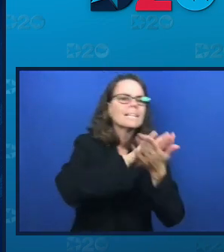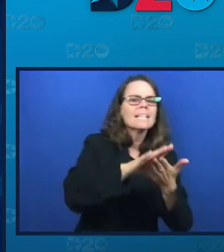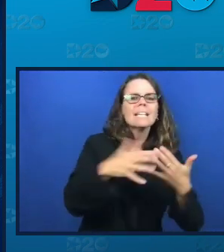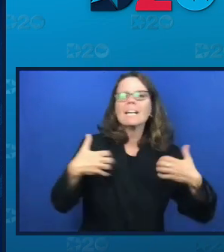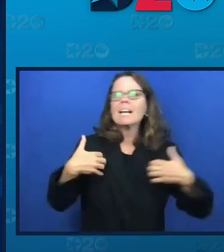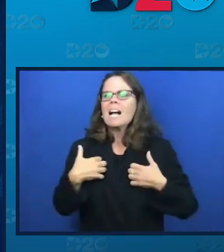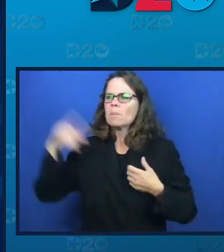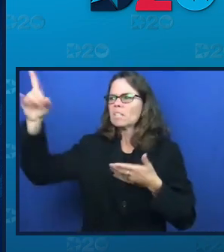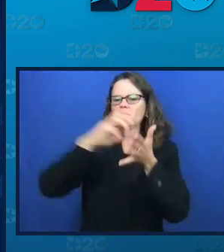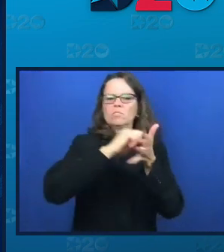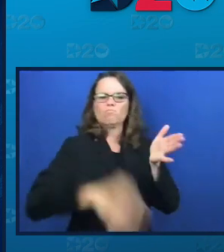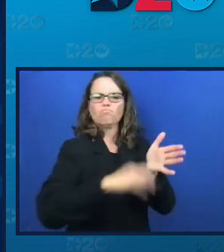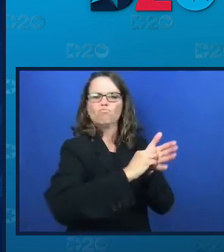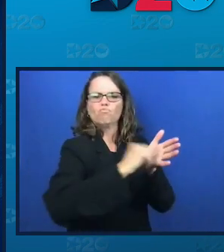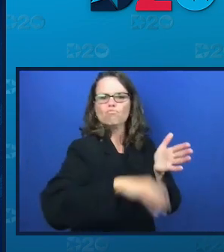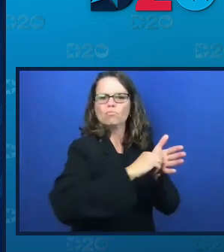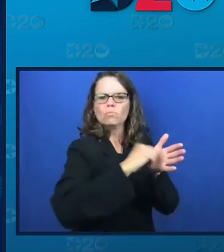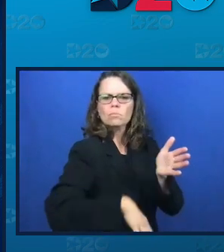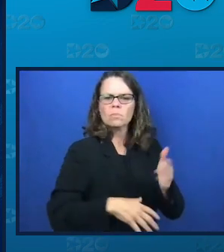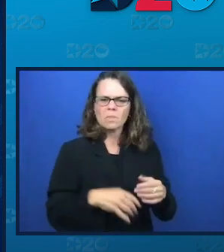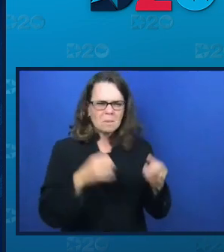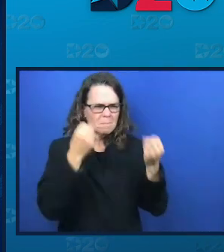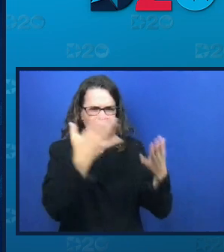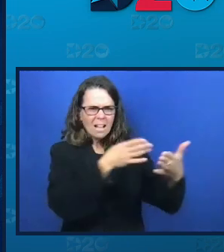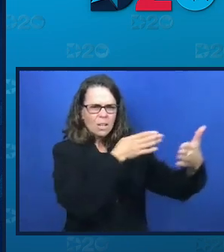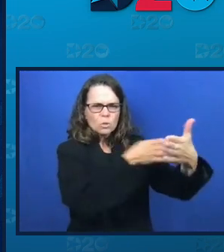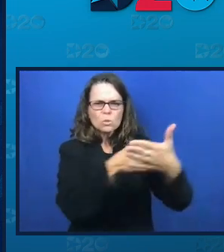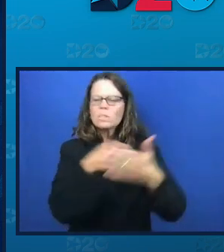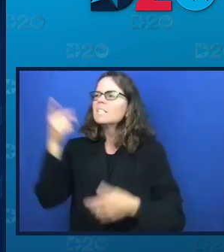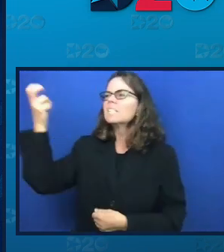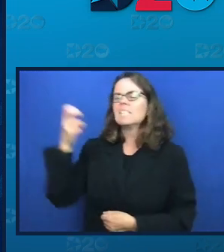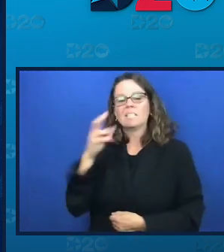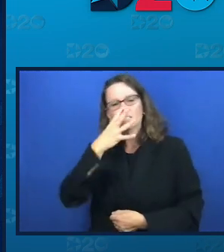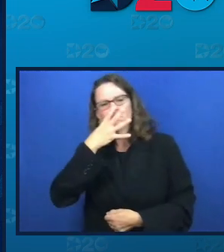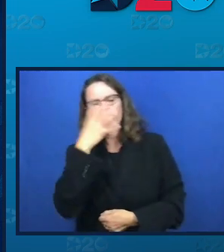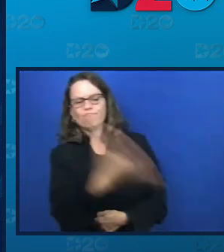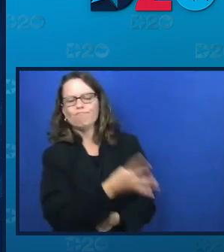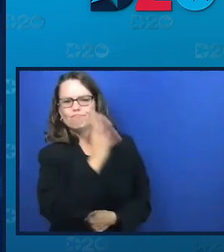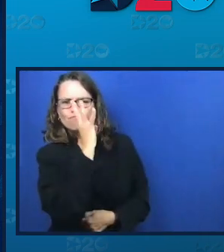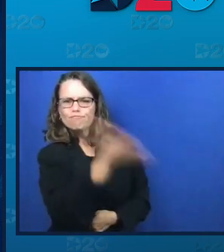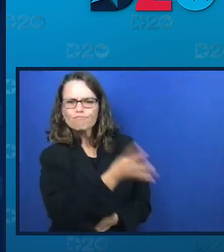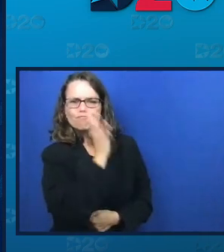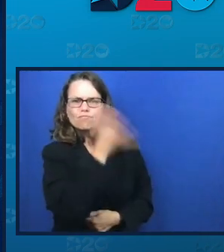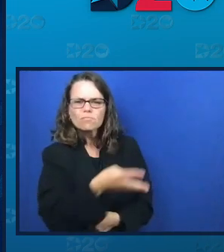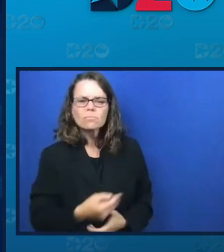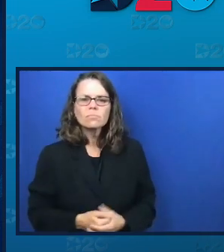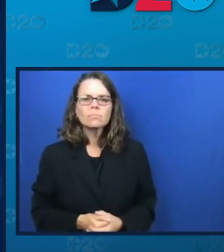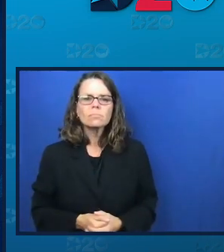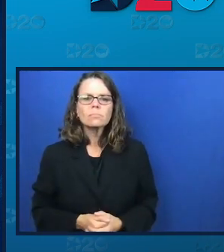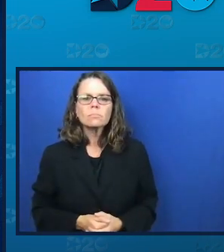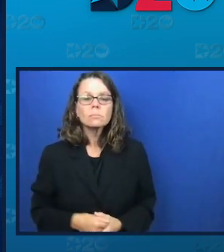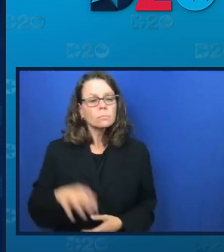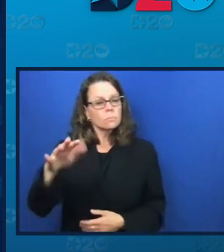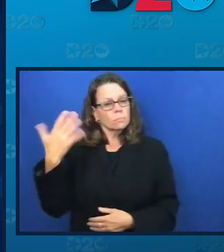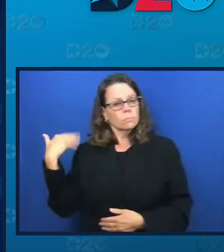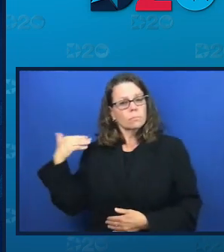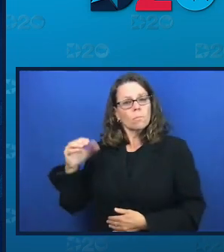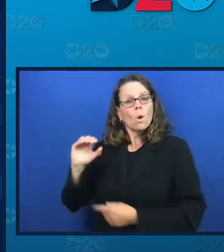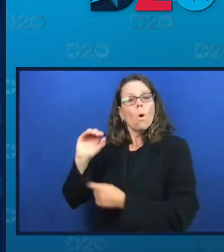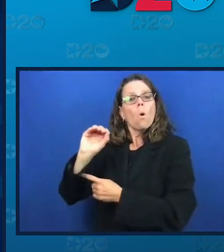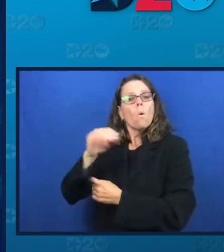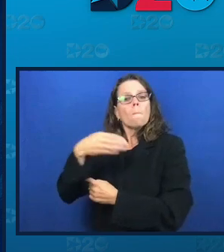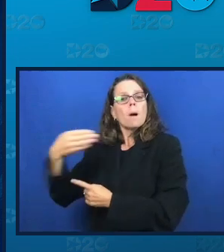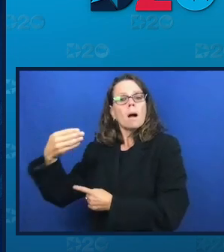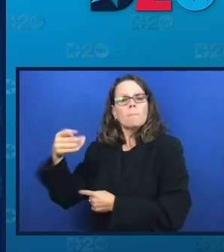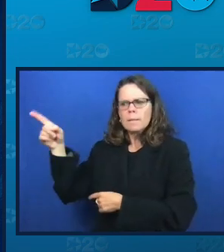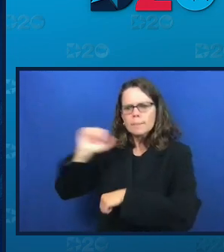Obama on the vehicle emissions standards, the fuel efficiency standards. It will save billions and billions of dollars, taxpayers, and reduce